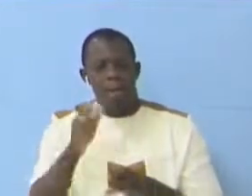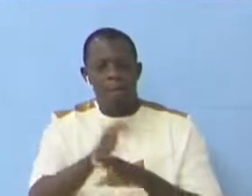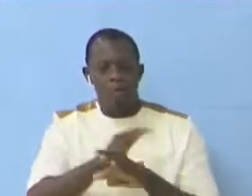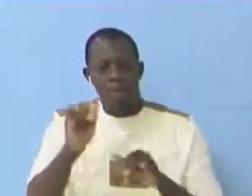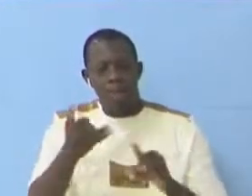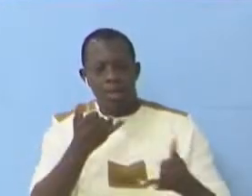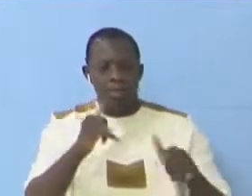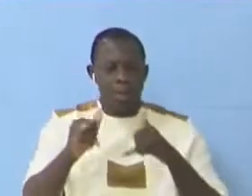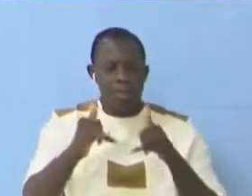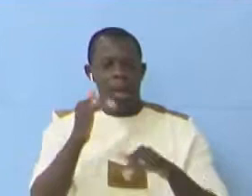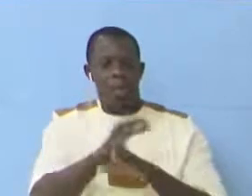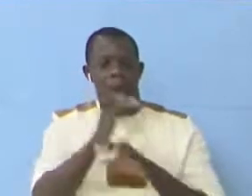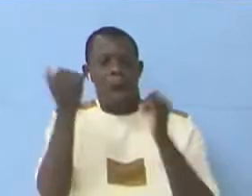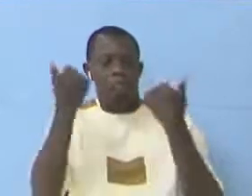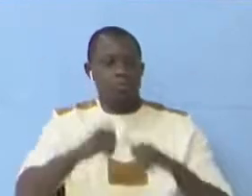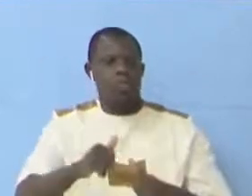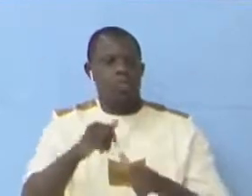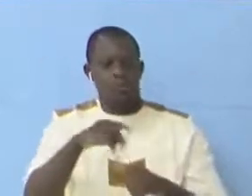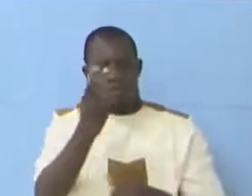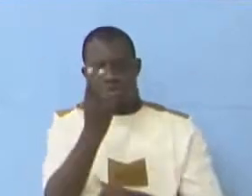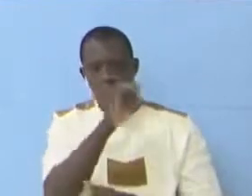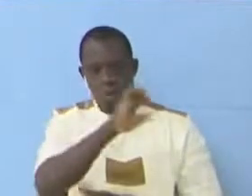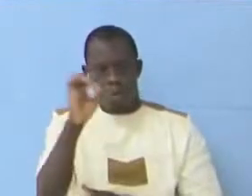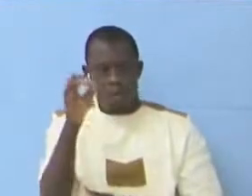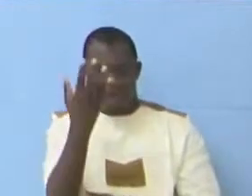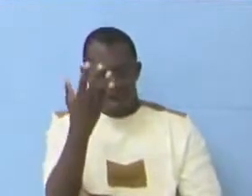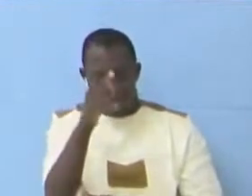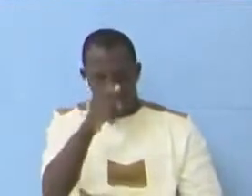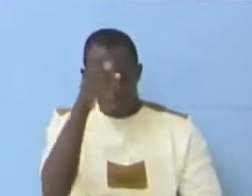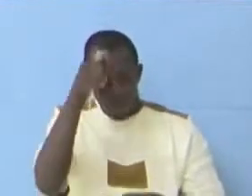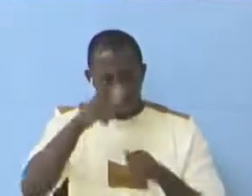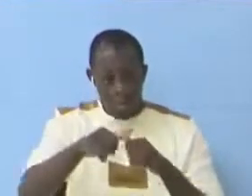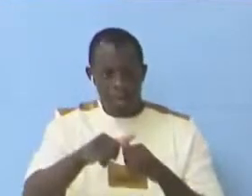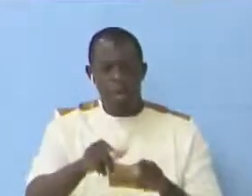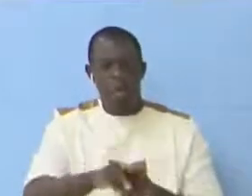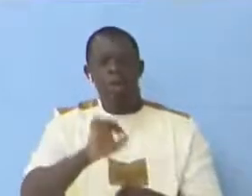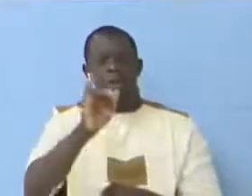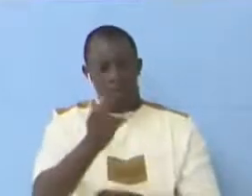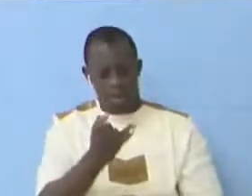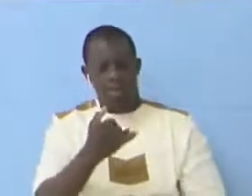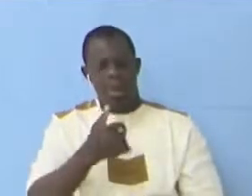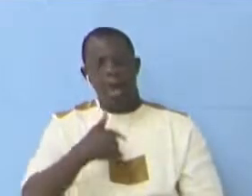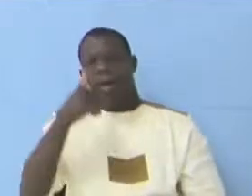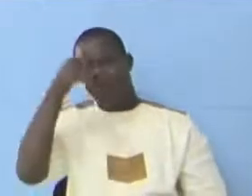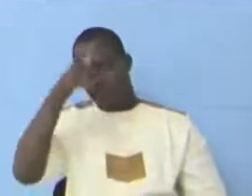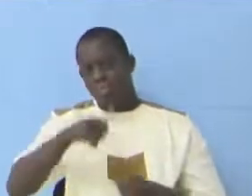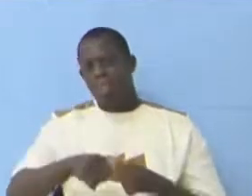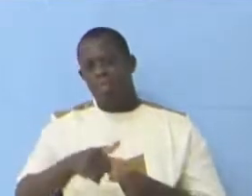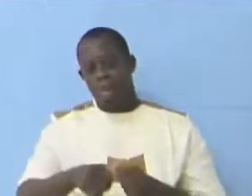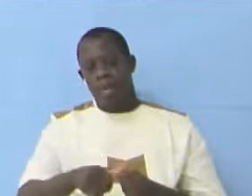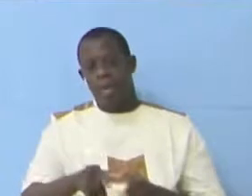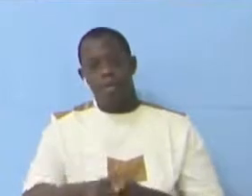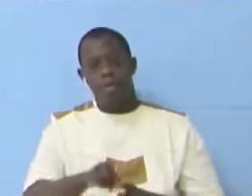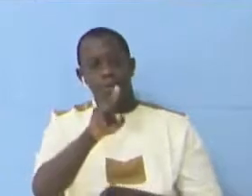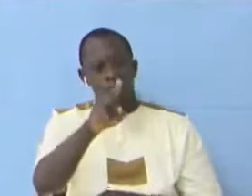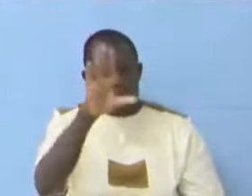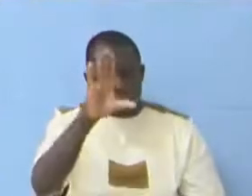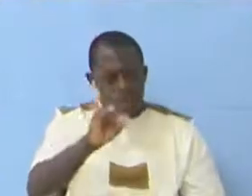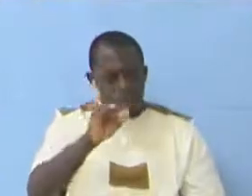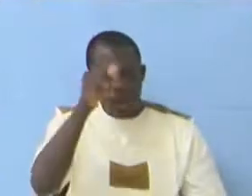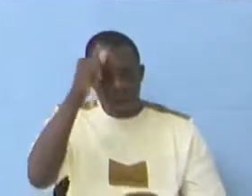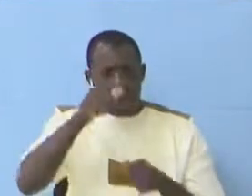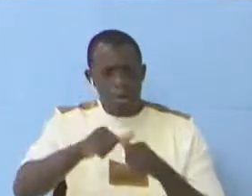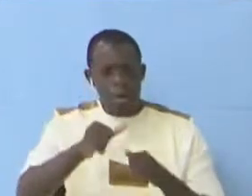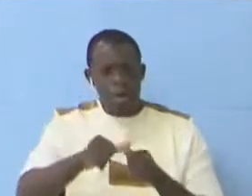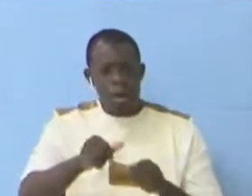xam ne ñu ngi ko doon def. For July 2005. pour Yes. 2005. Yes, Wow. I remember. waaw mun naa koo fàttaliku. Do you recall